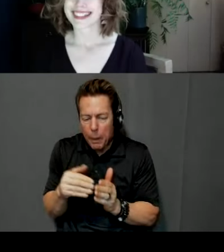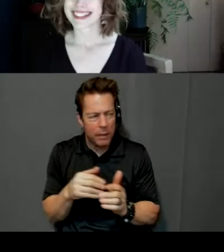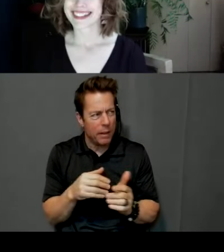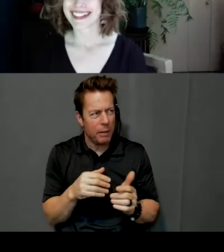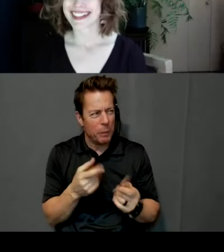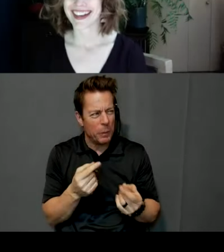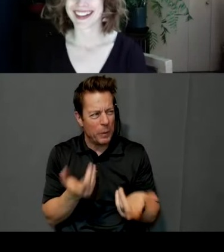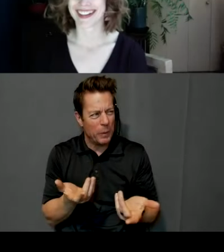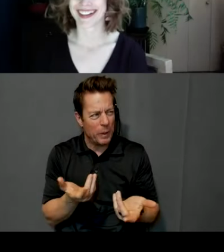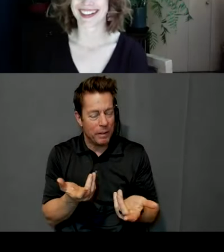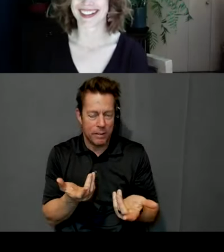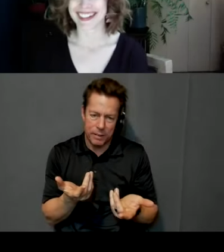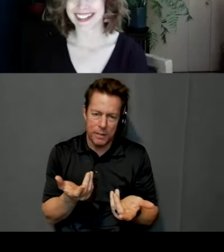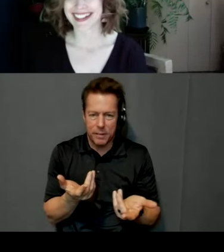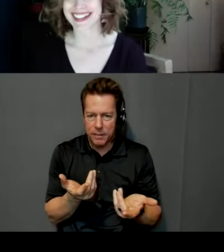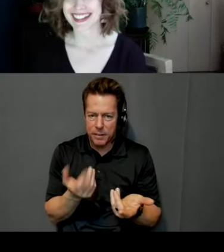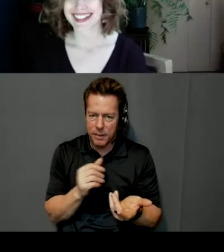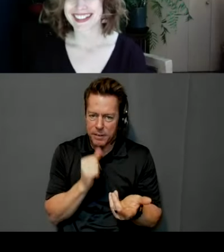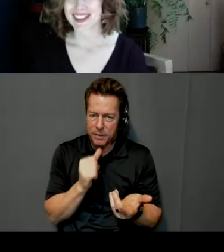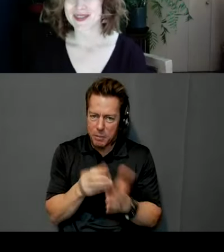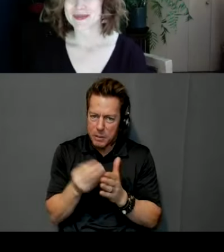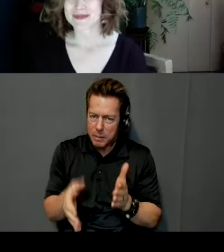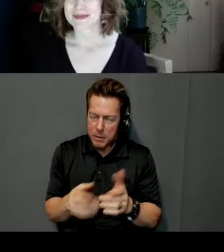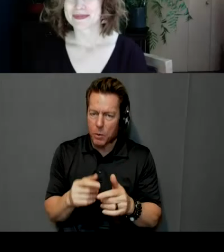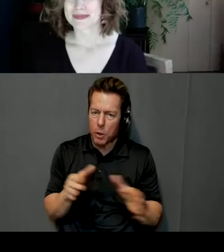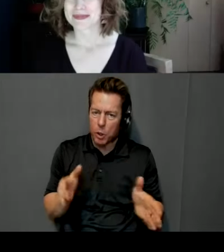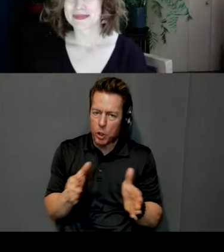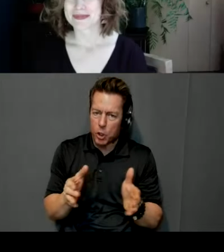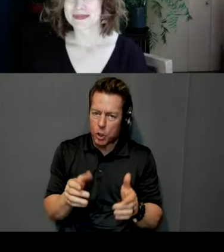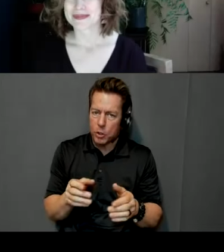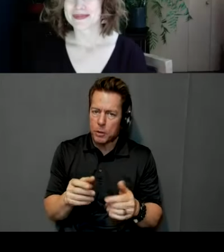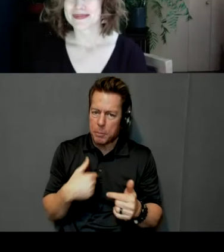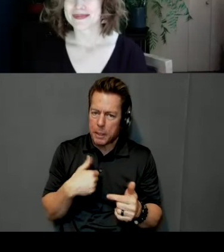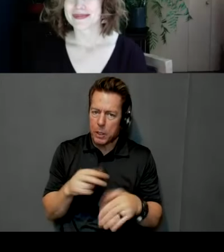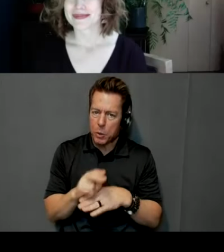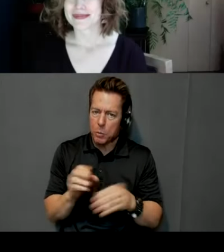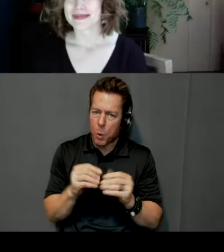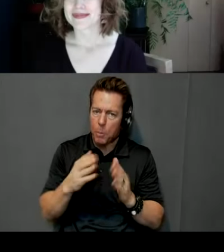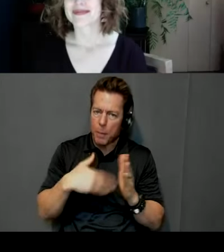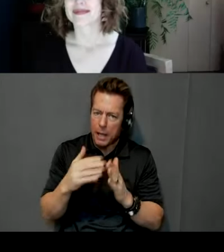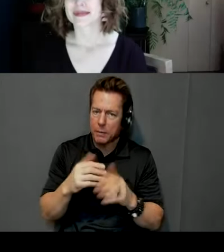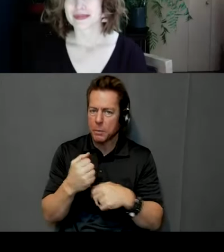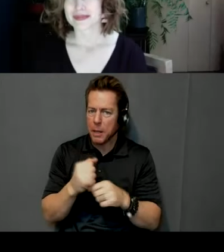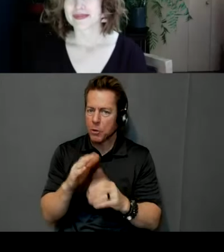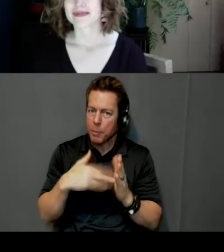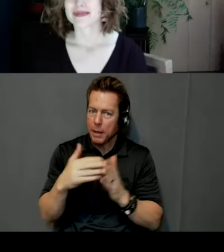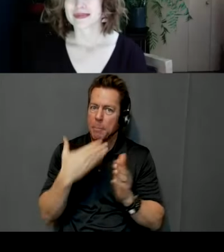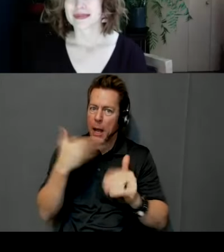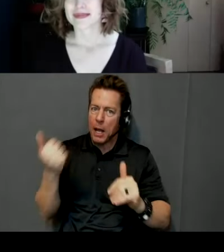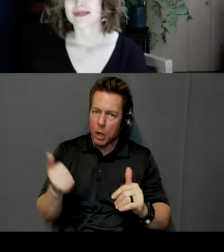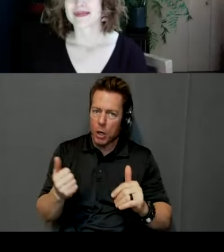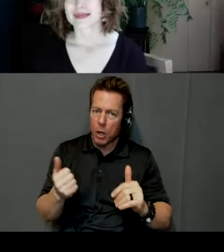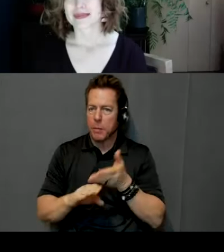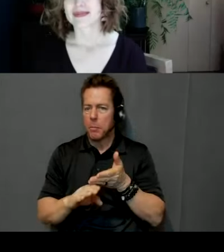doing, so it pushed me to use more paint, which makes your paintings better, and like pre-mix